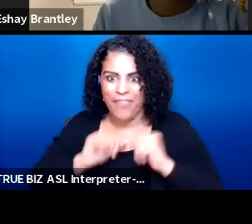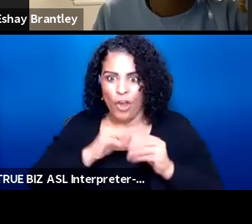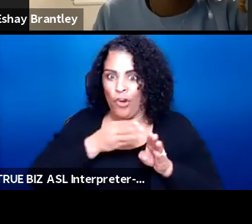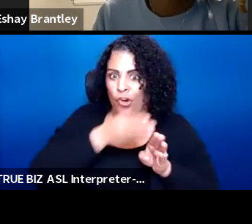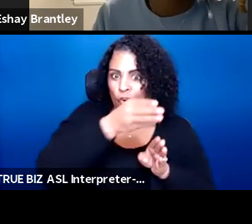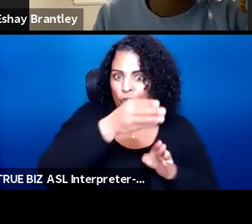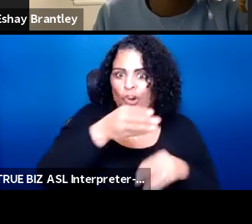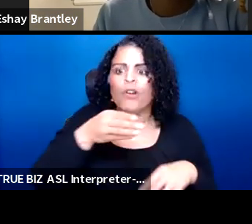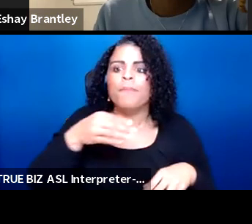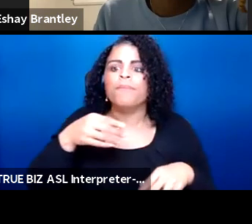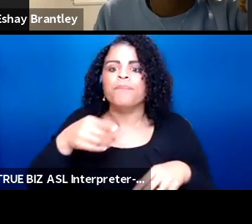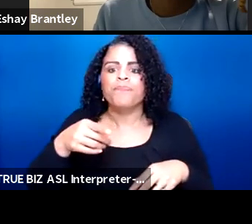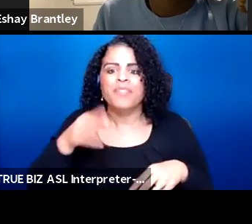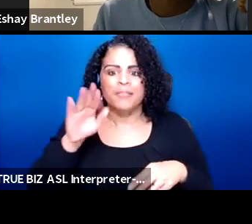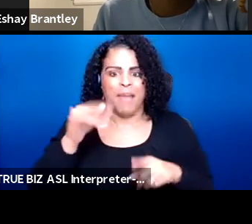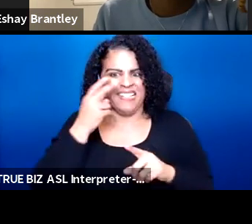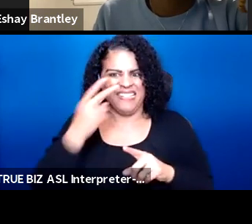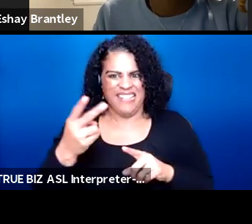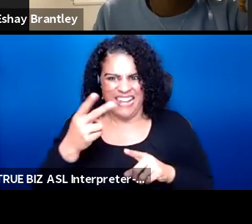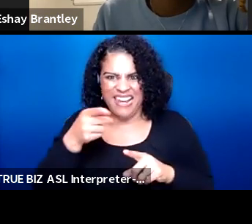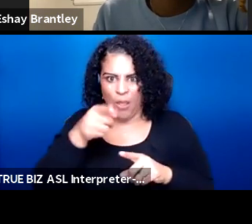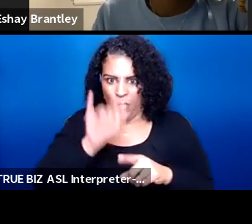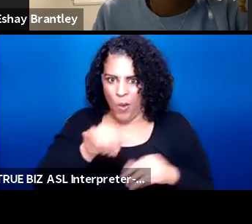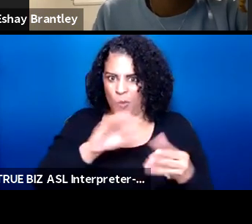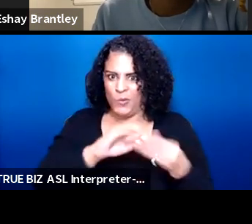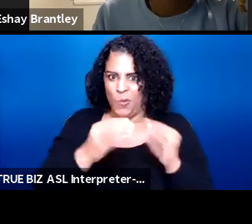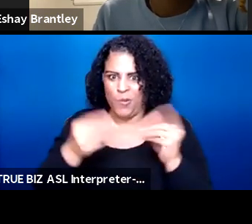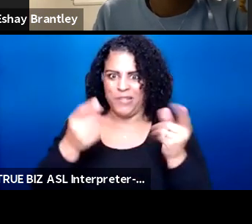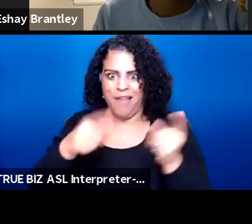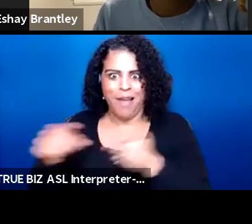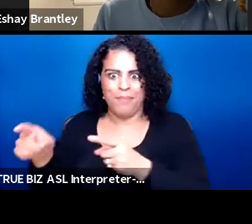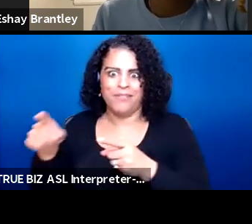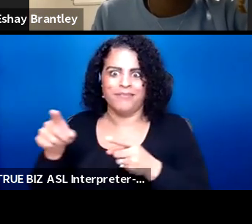by seeing those stories. And